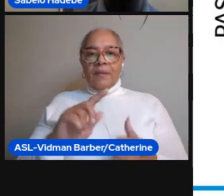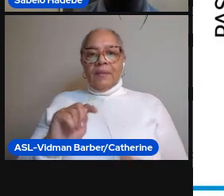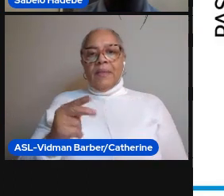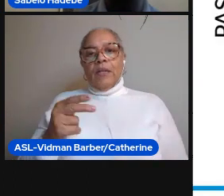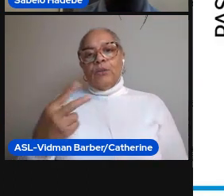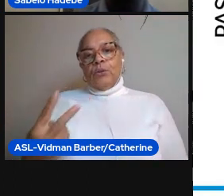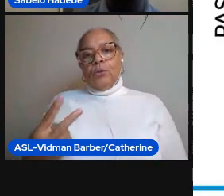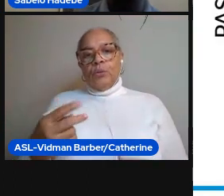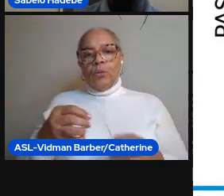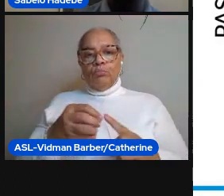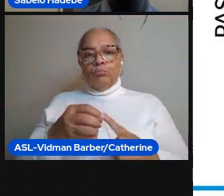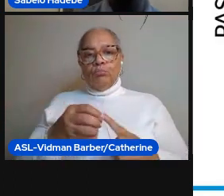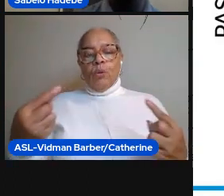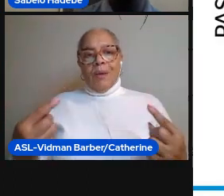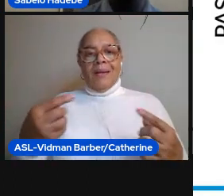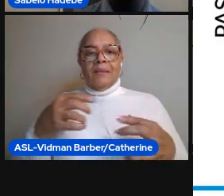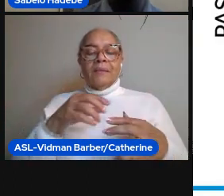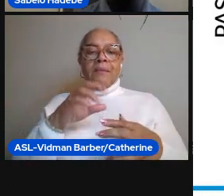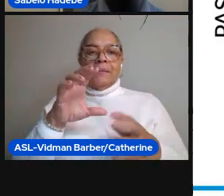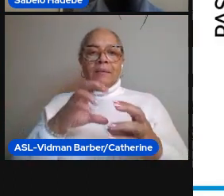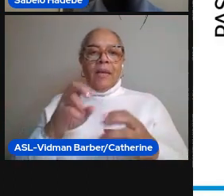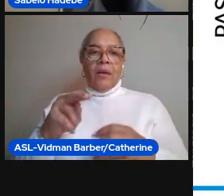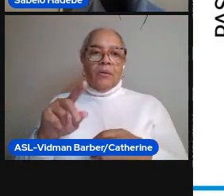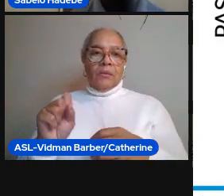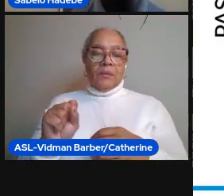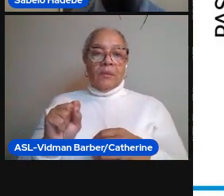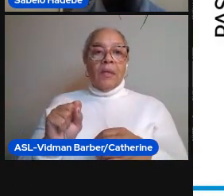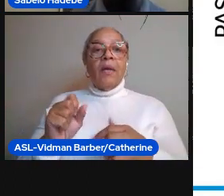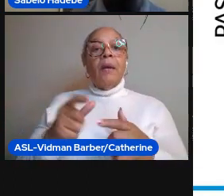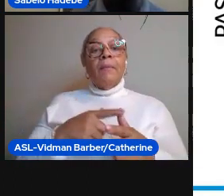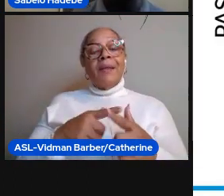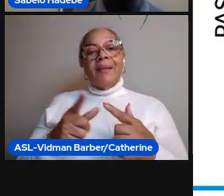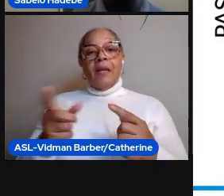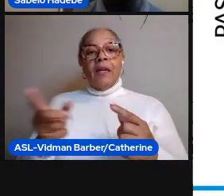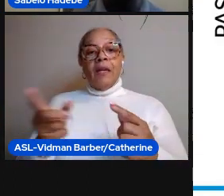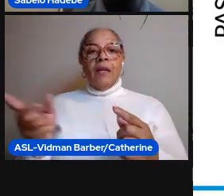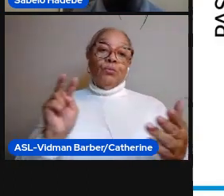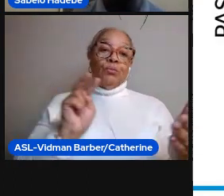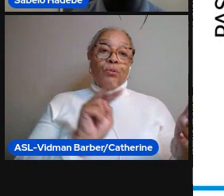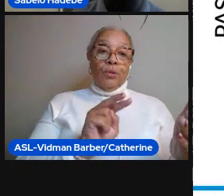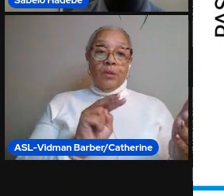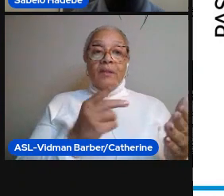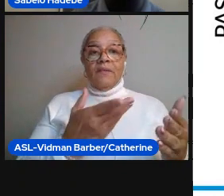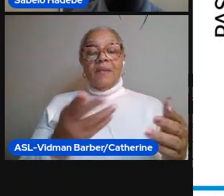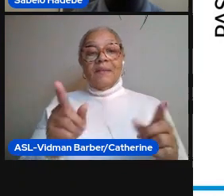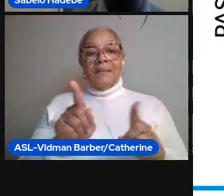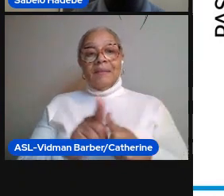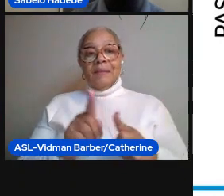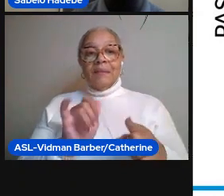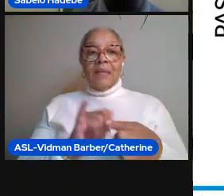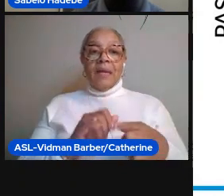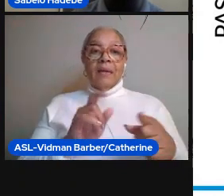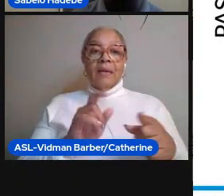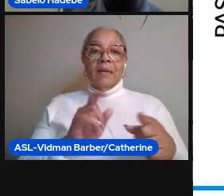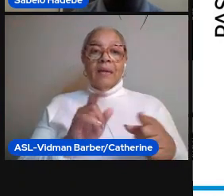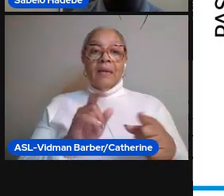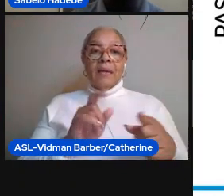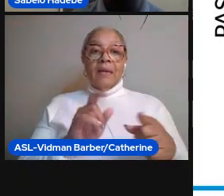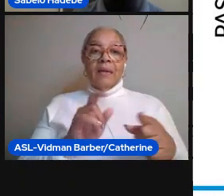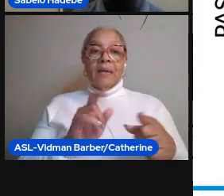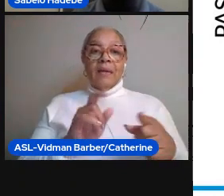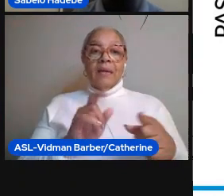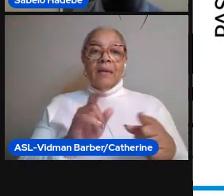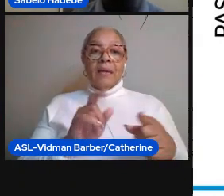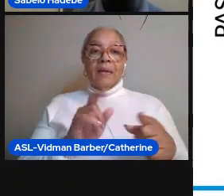in vitro. But if you then go and look at things like mucus production, so this